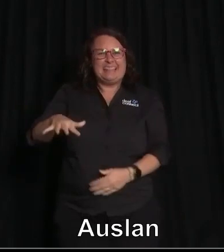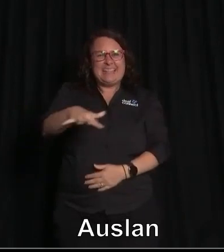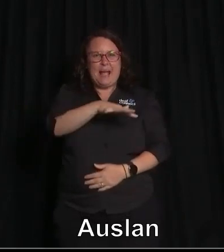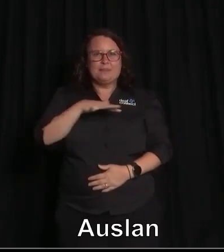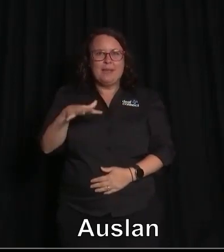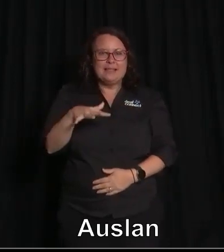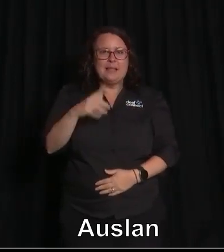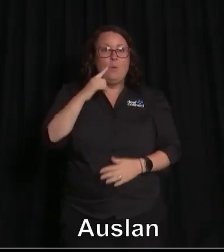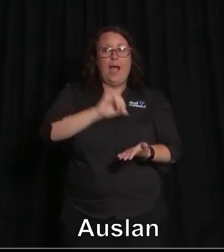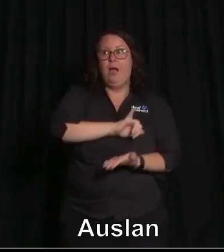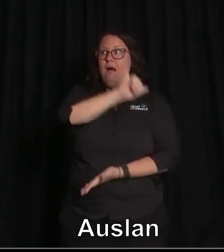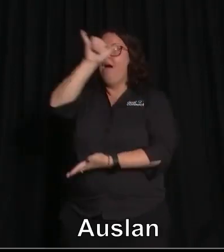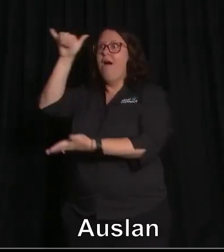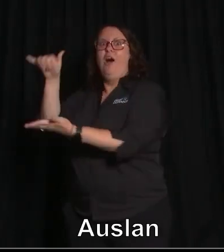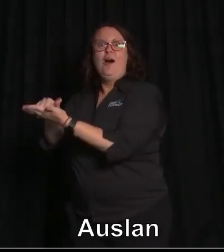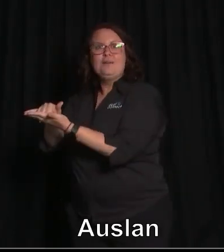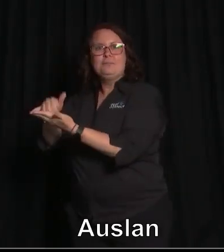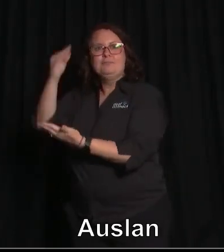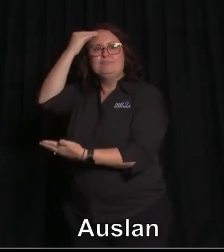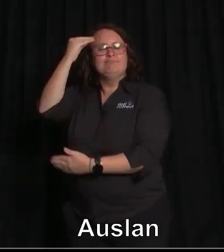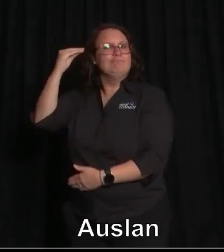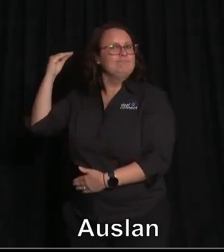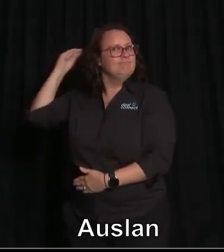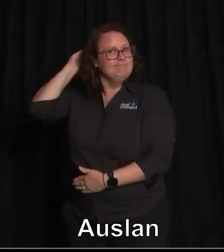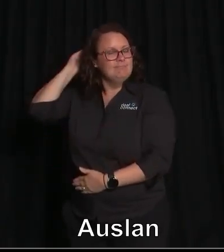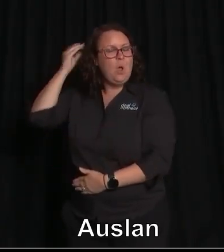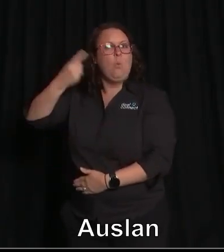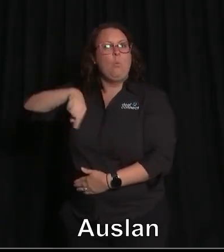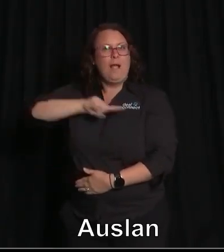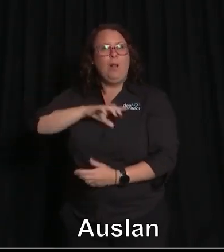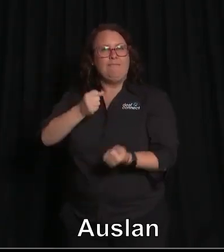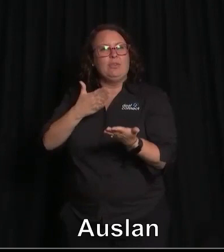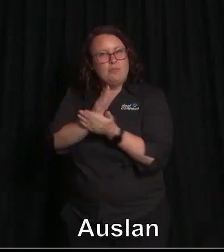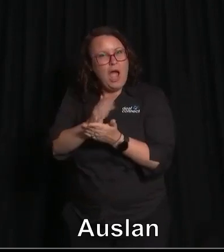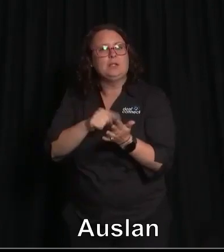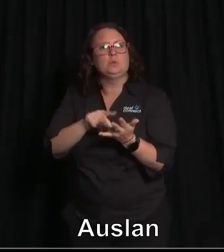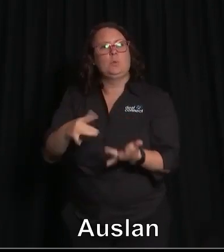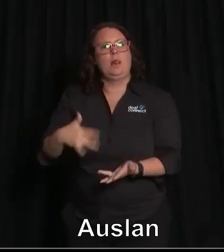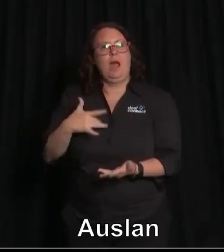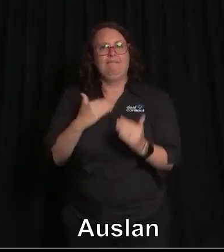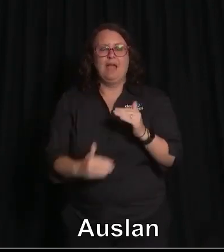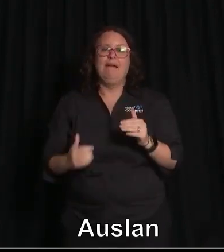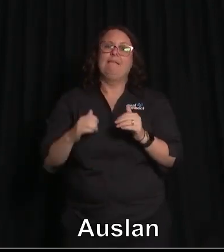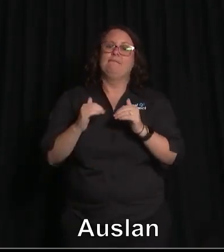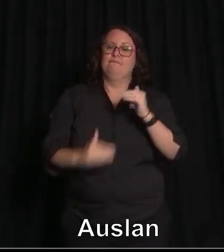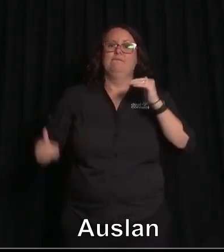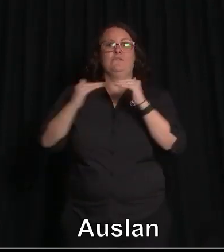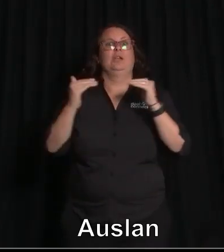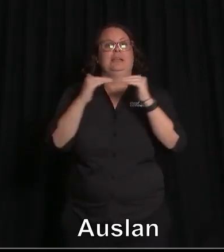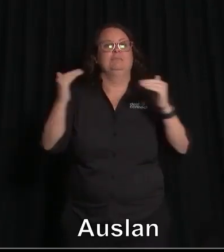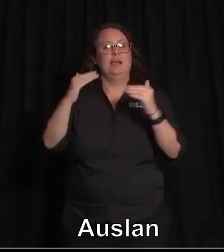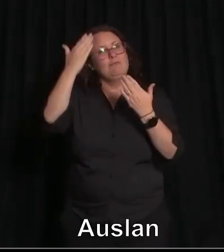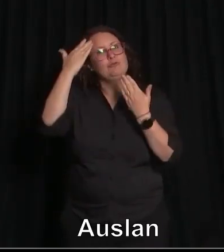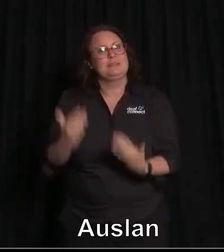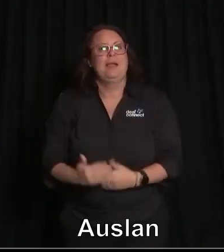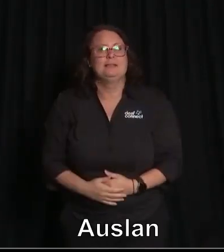back home, remember that we are all deserving of a life that is free and equal of respect. And then